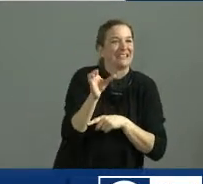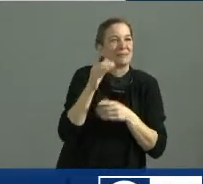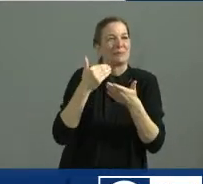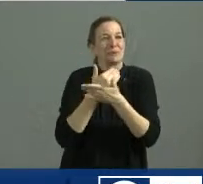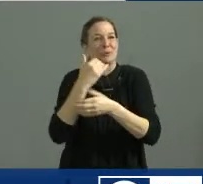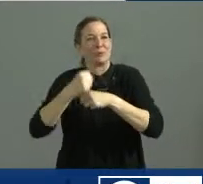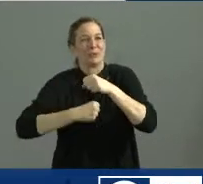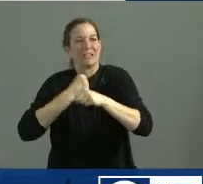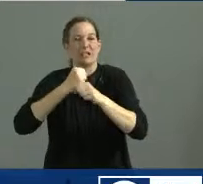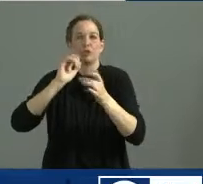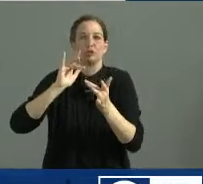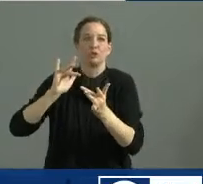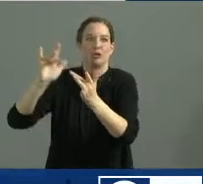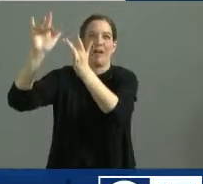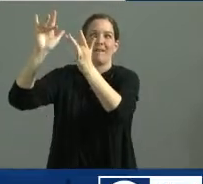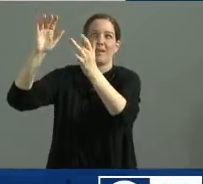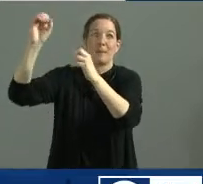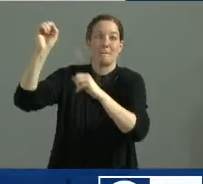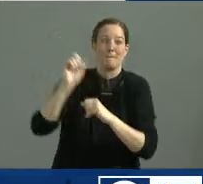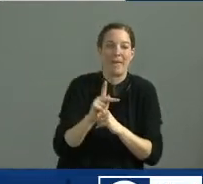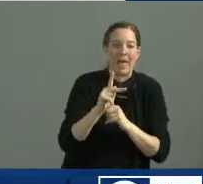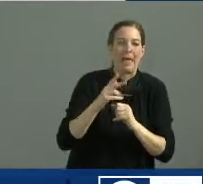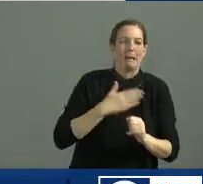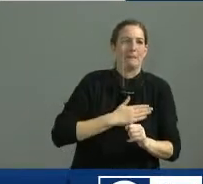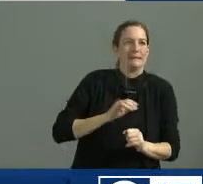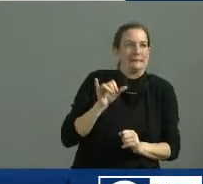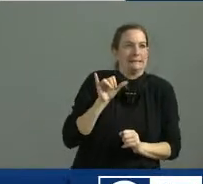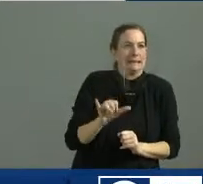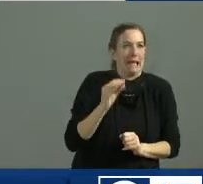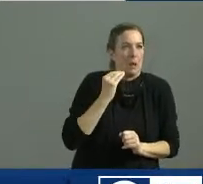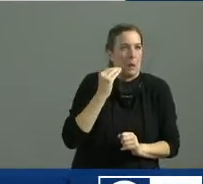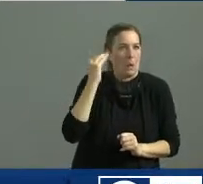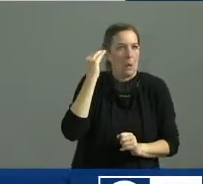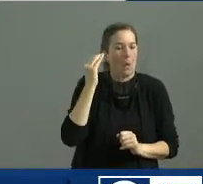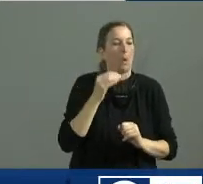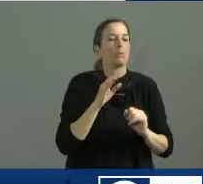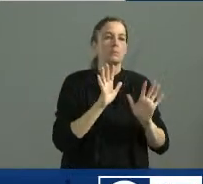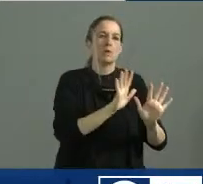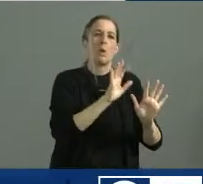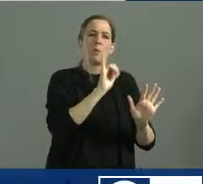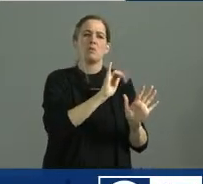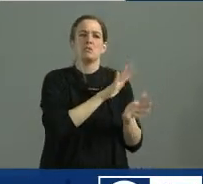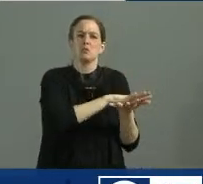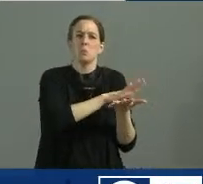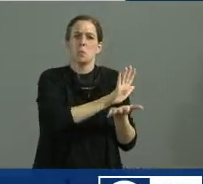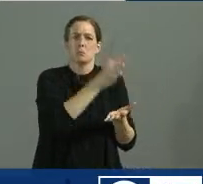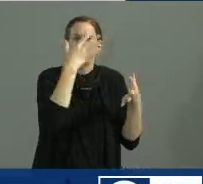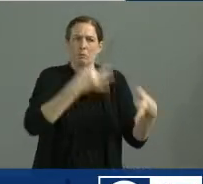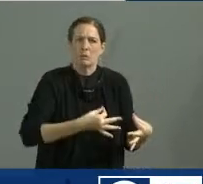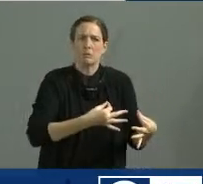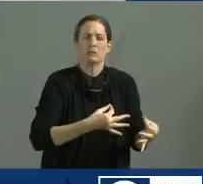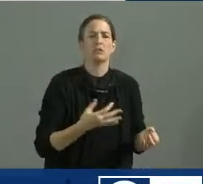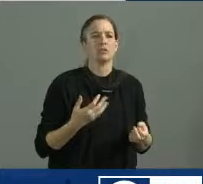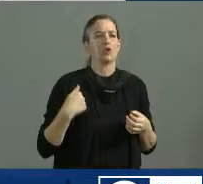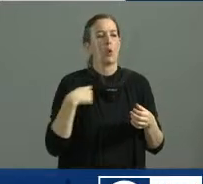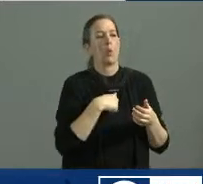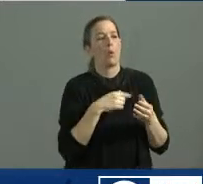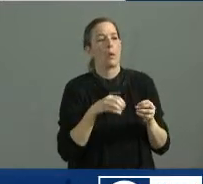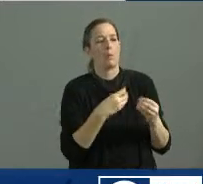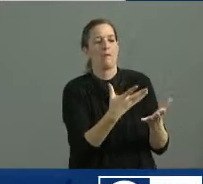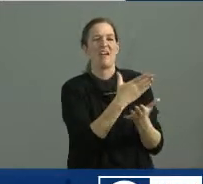local jurisdiction. But we did put the benchmarks so that there were recommendations based on